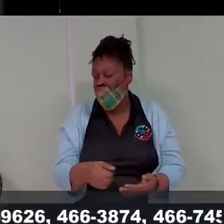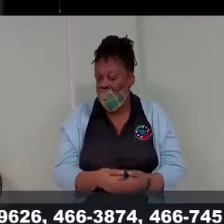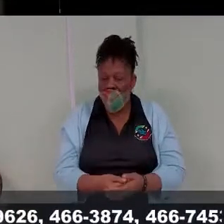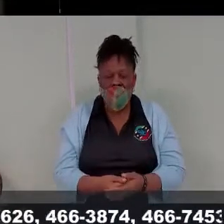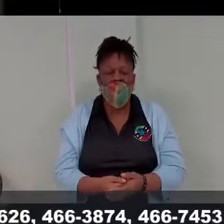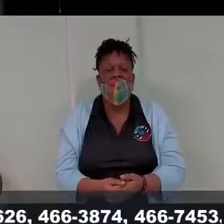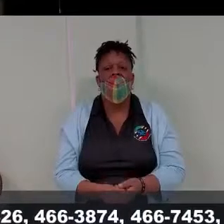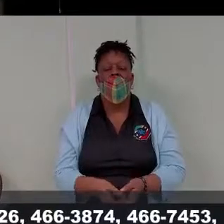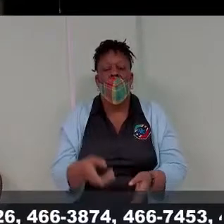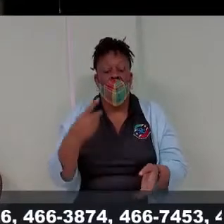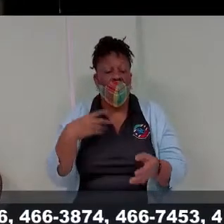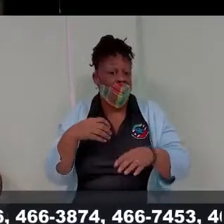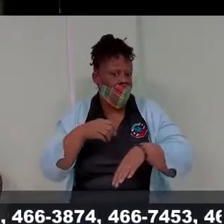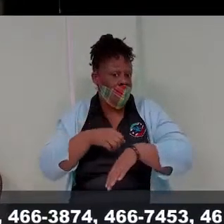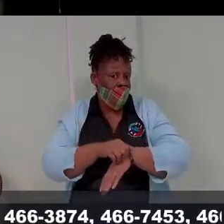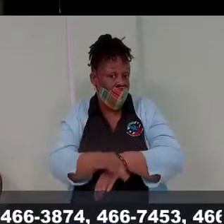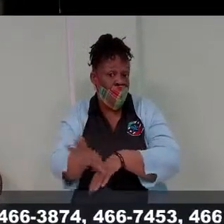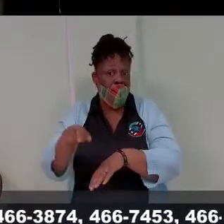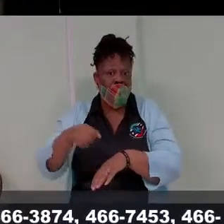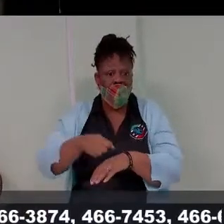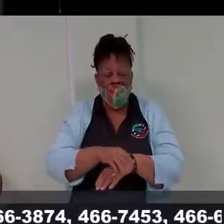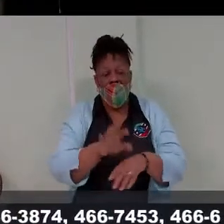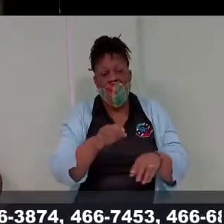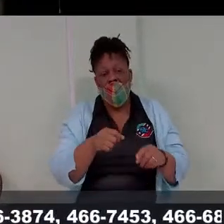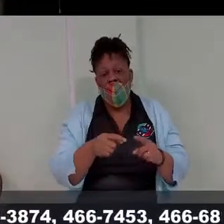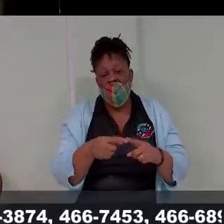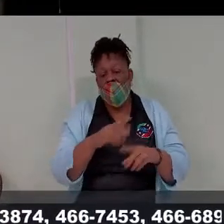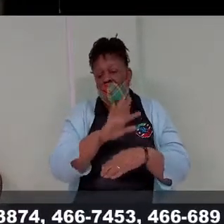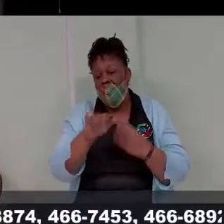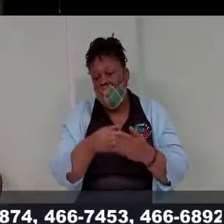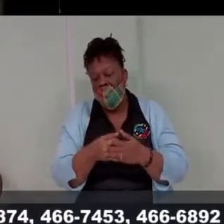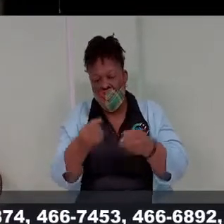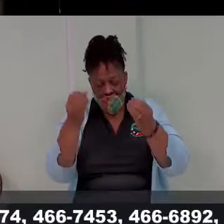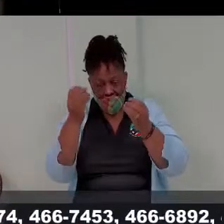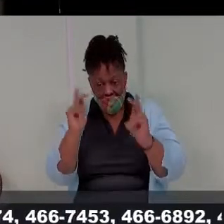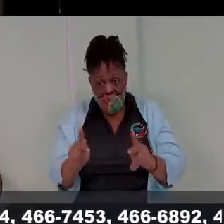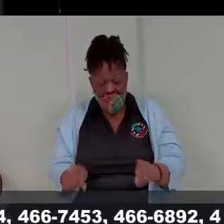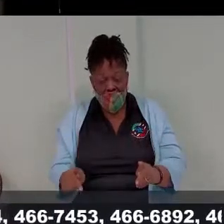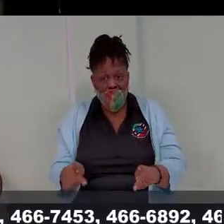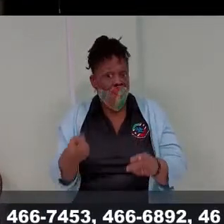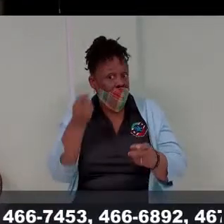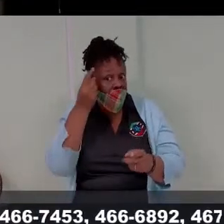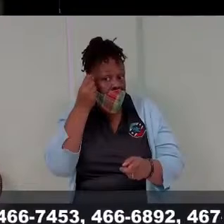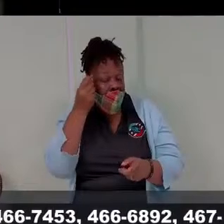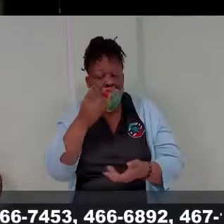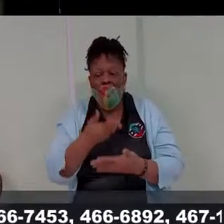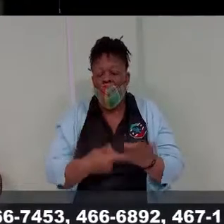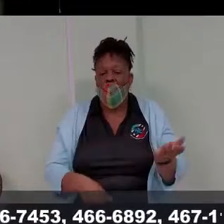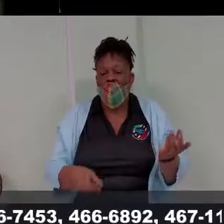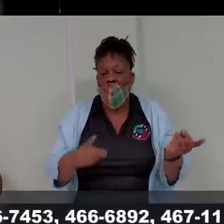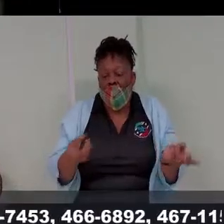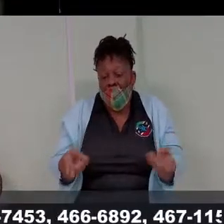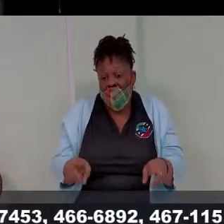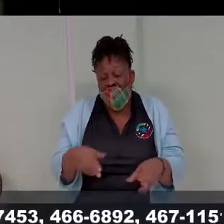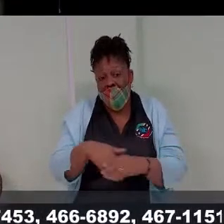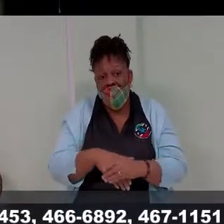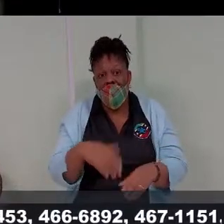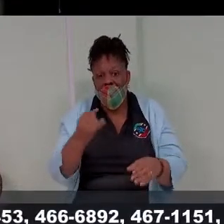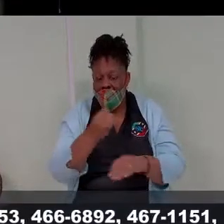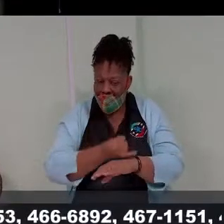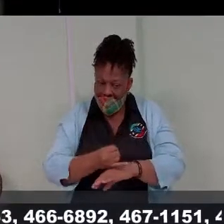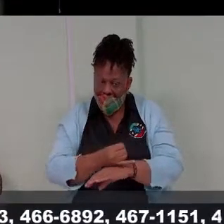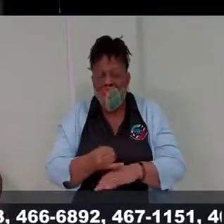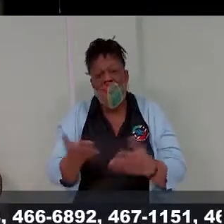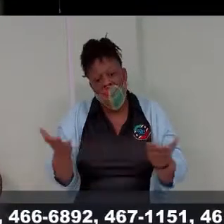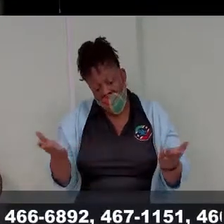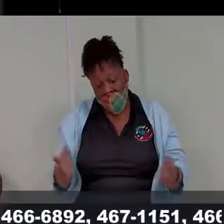of a crisis or pandemic or whatever it is, disaster, is extremely important in the management of that